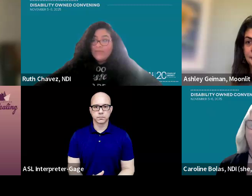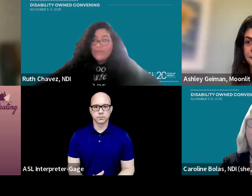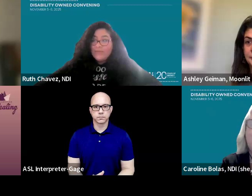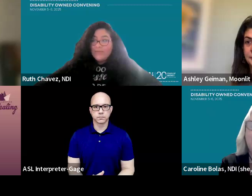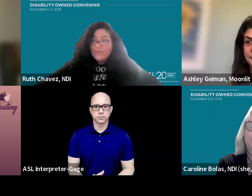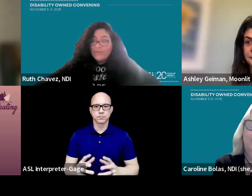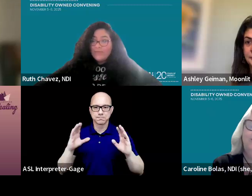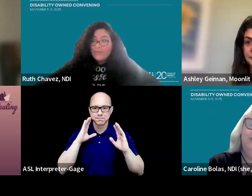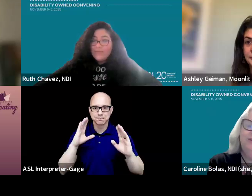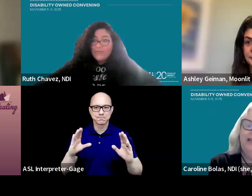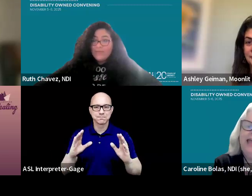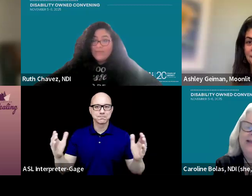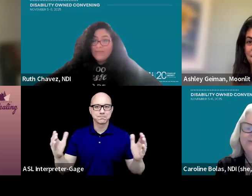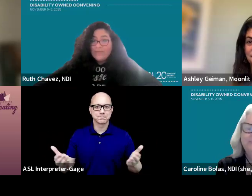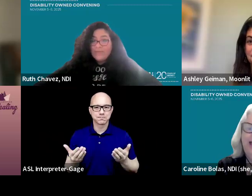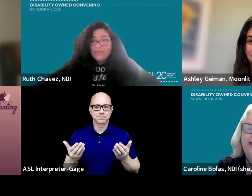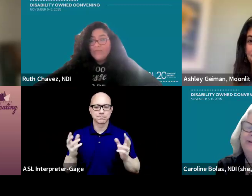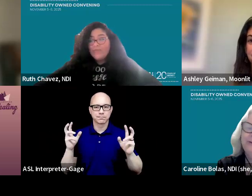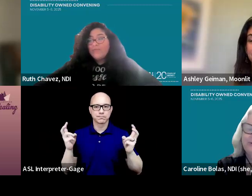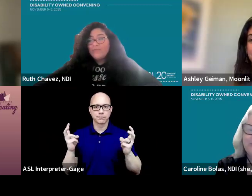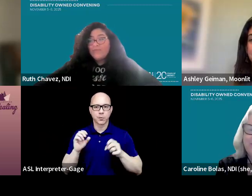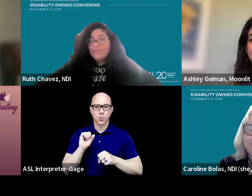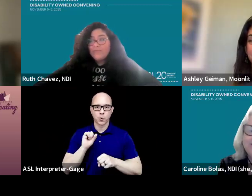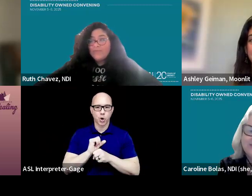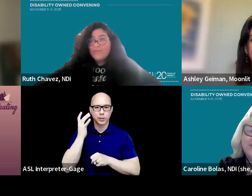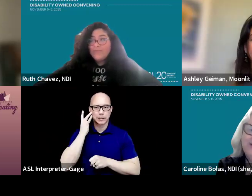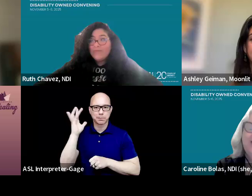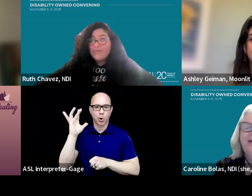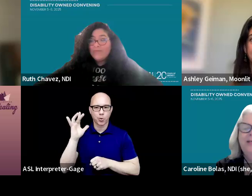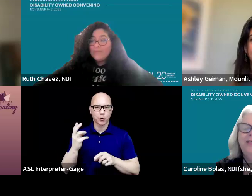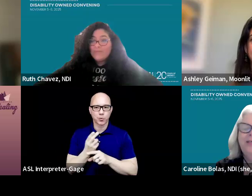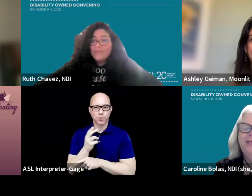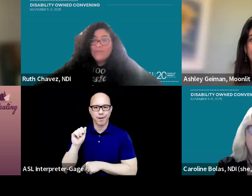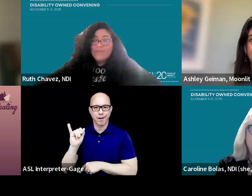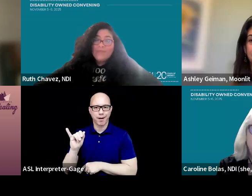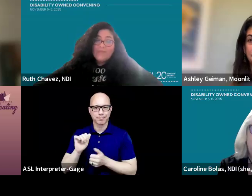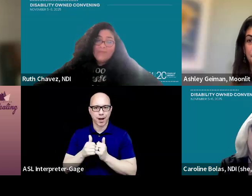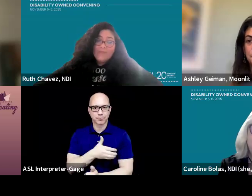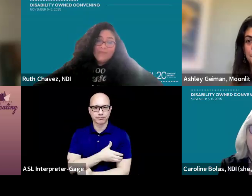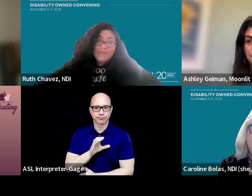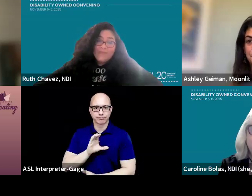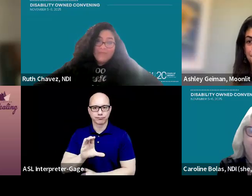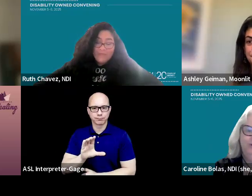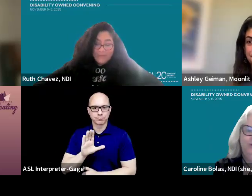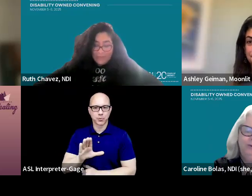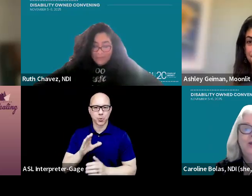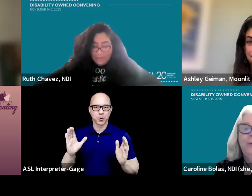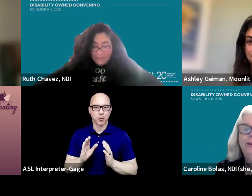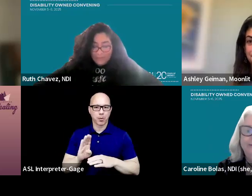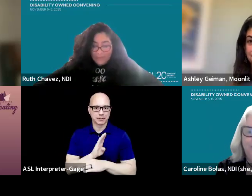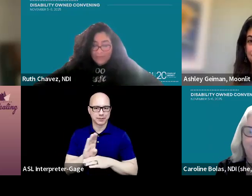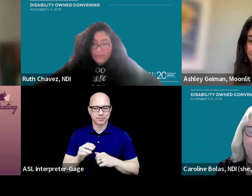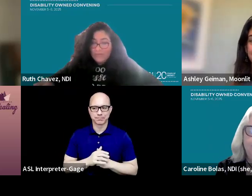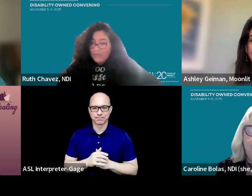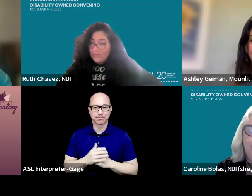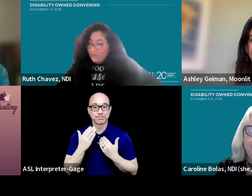Welcome to our Work Smarter using AI to power your small business. Thank you so much for joining us for this session, which I know